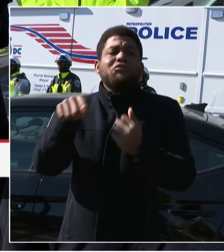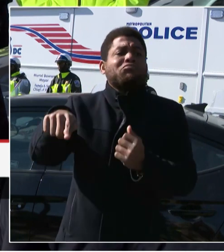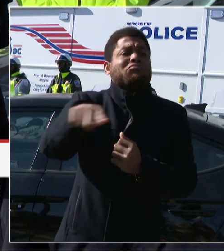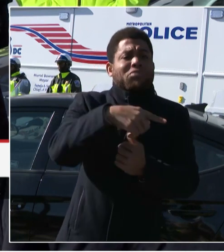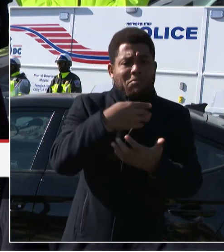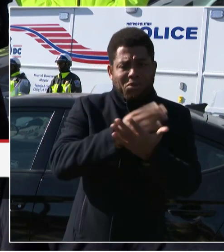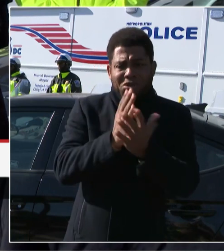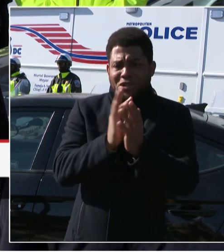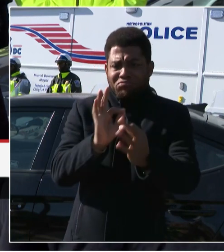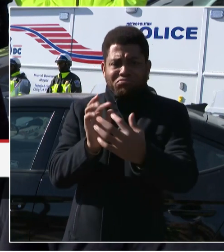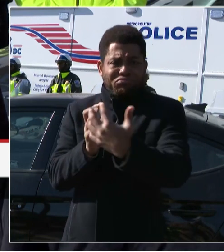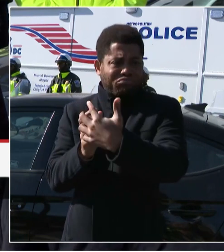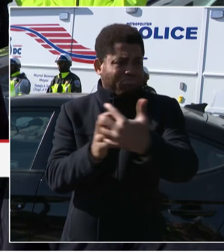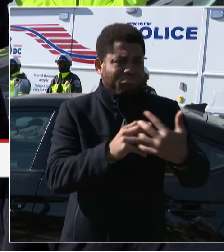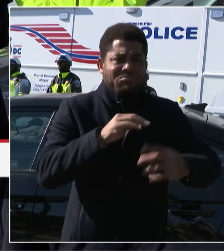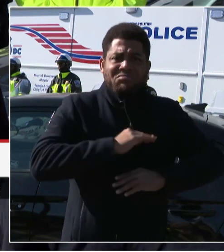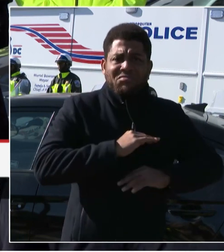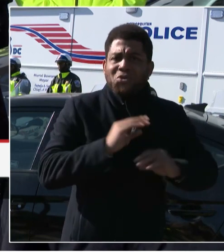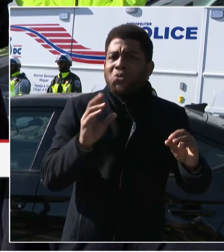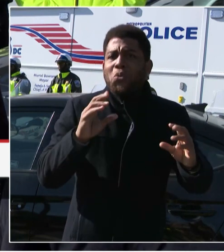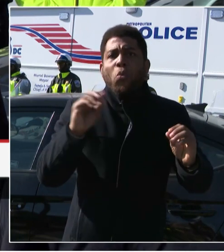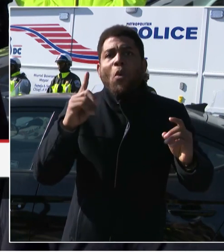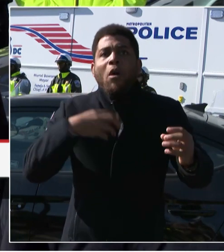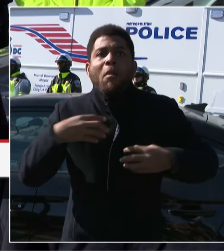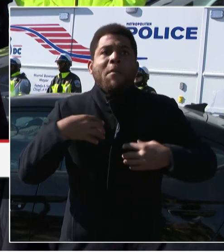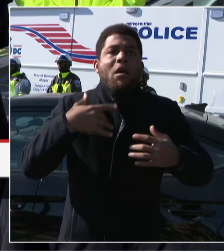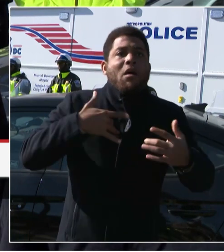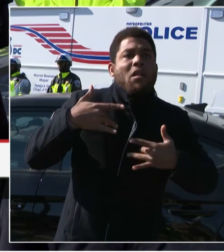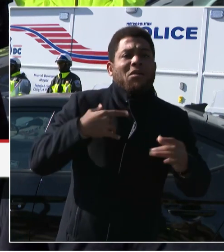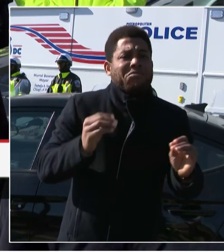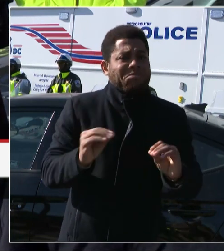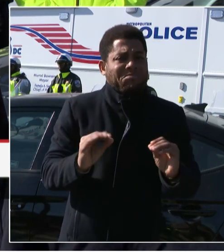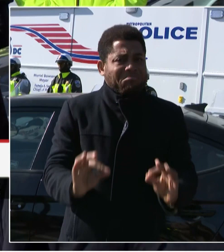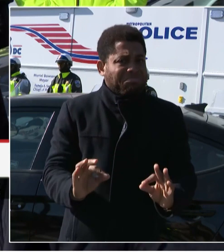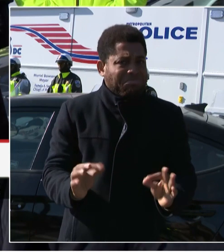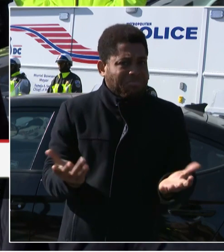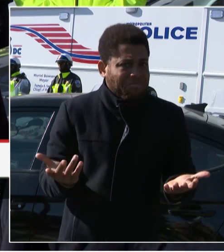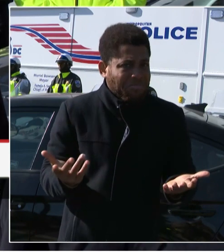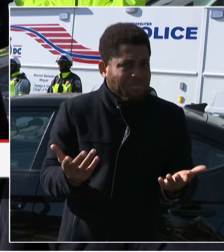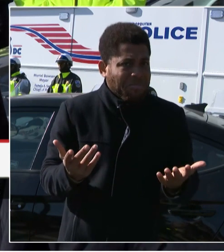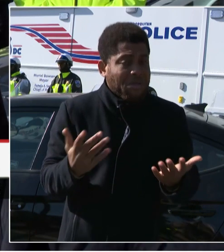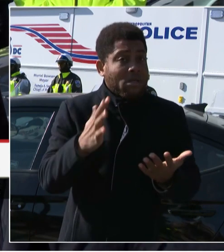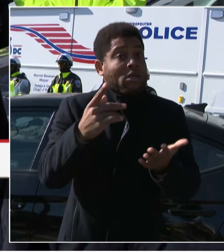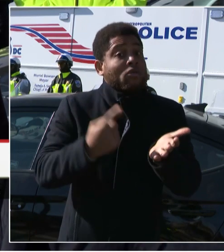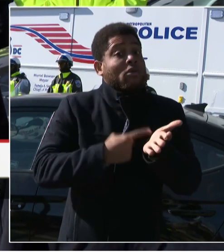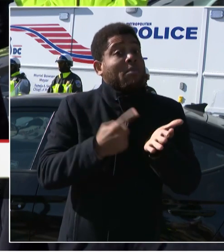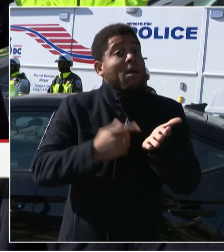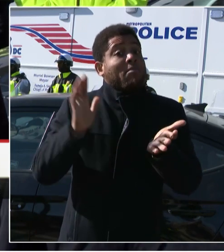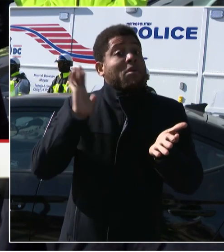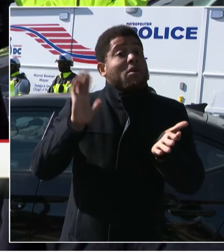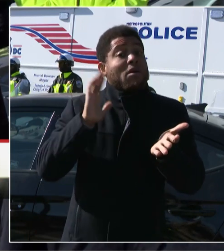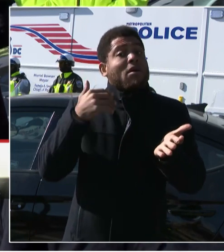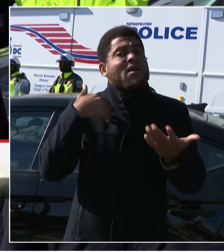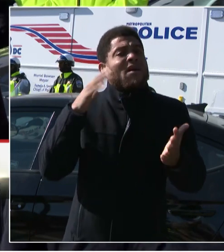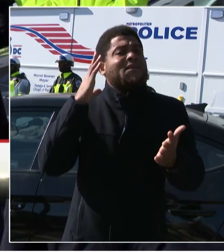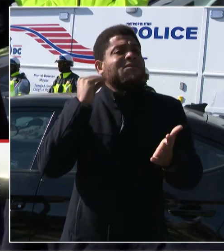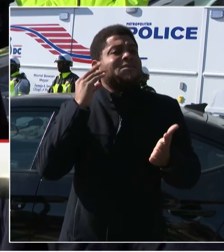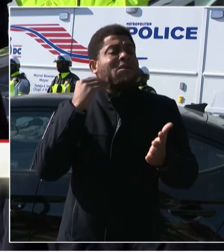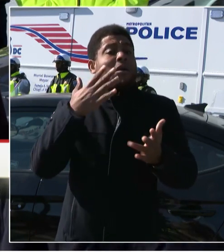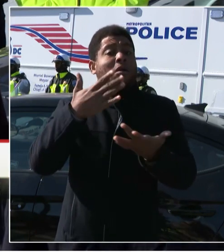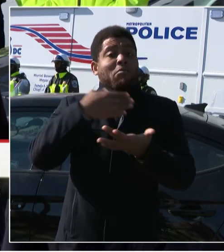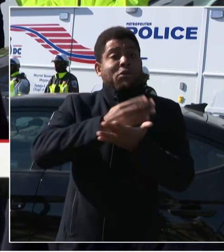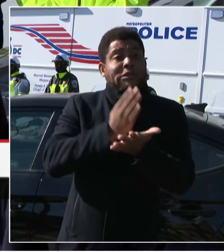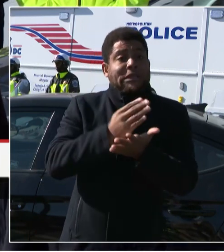when we have a concern about the budget, and we have in years where we have budgeted for more personnel and that